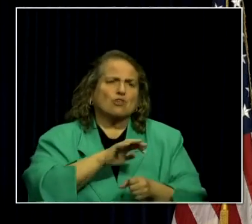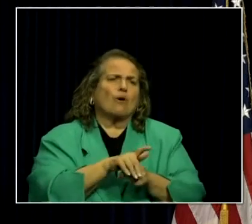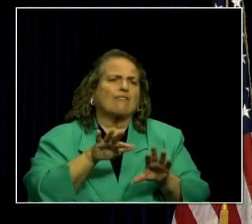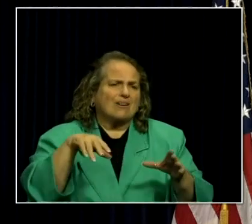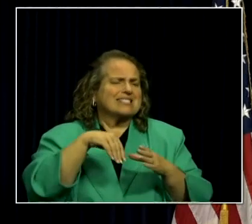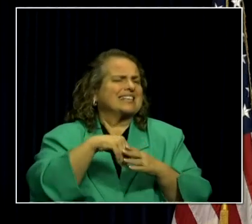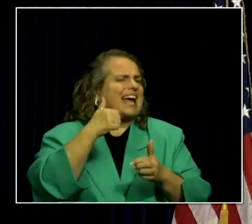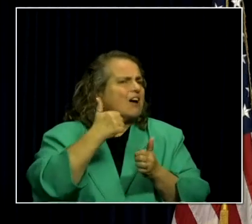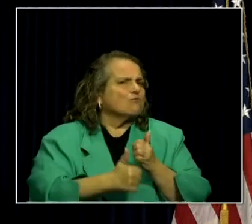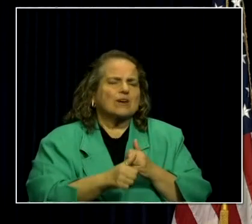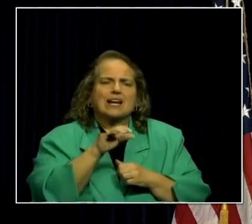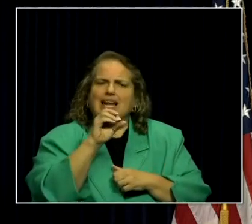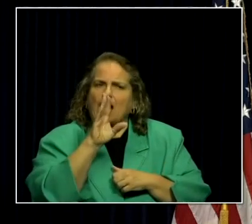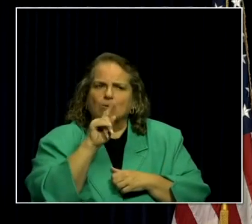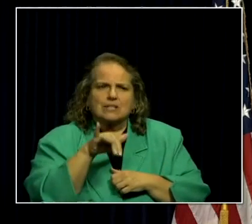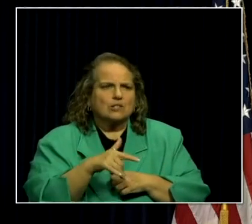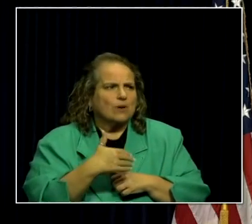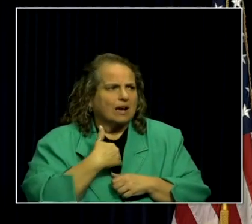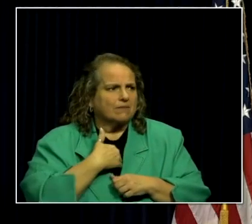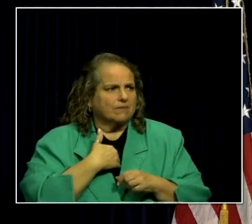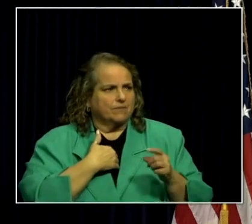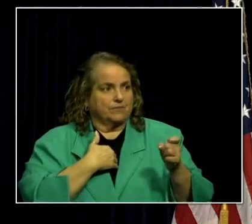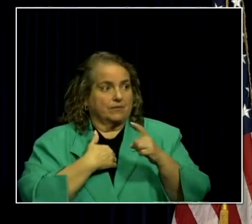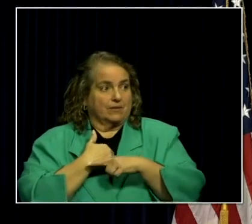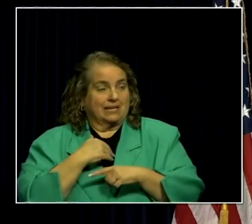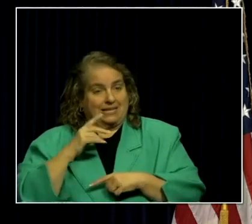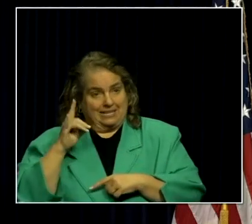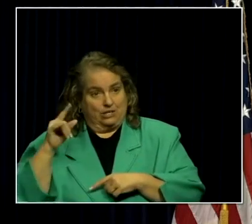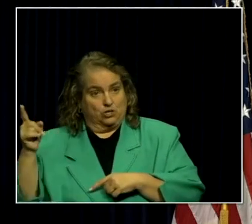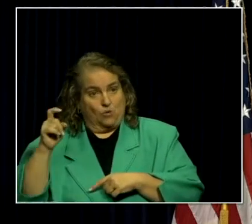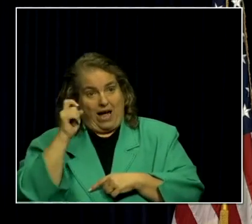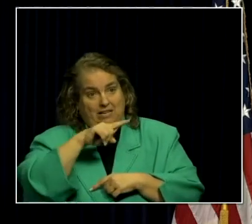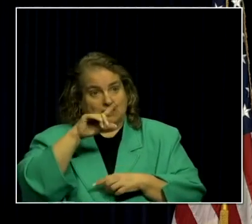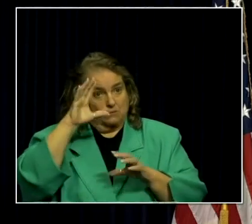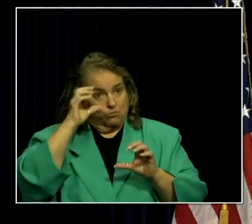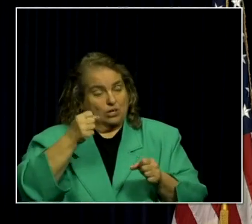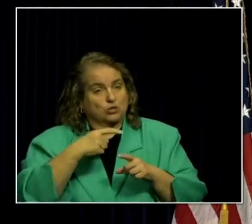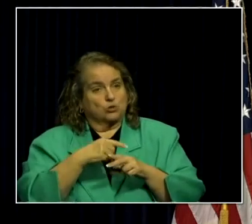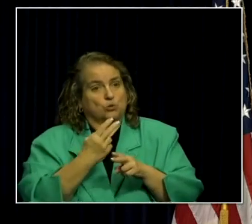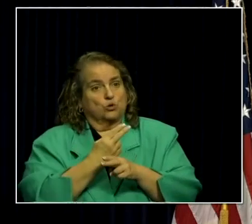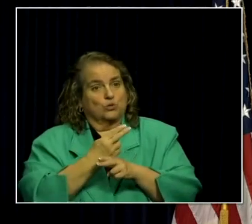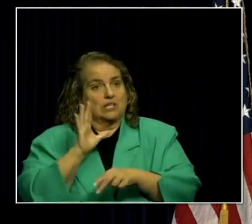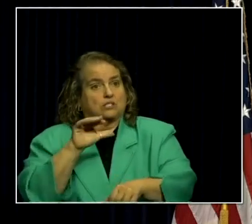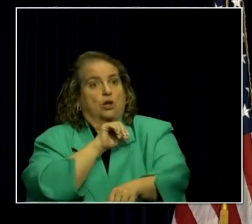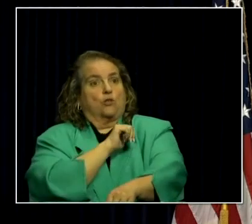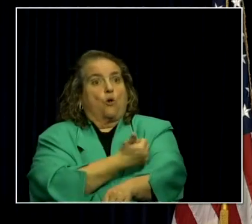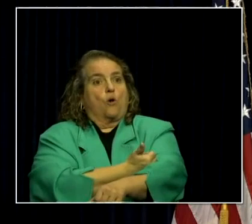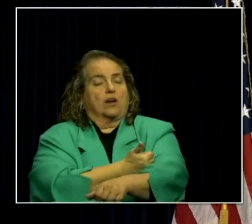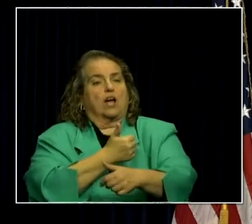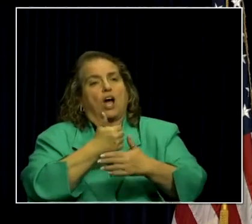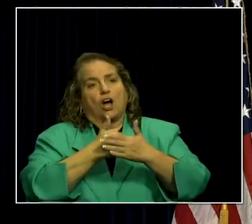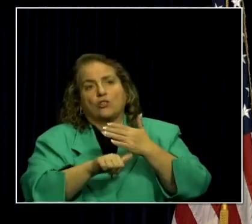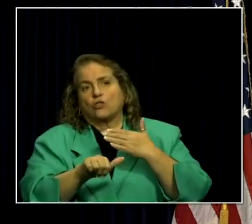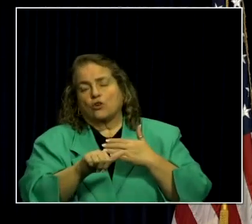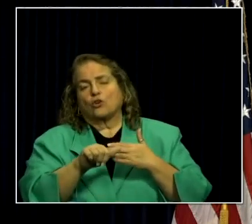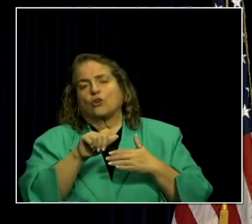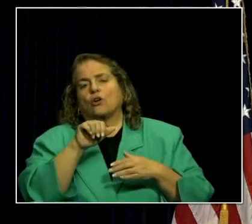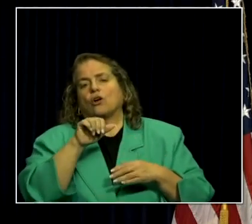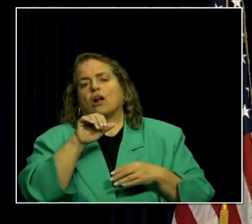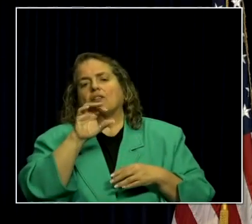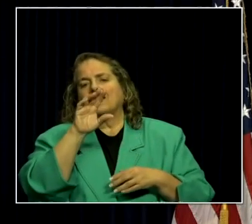we are doing as a state. Have you asked the president to use his authority under the Defense Production Act? I believe the president